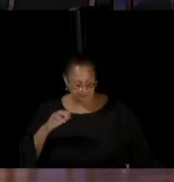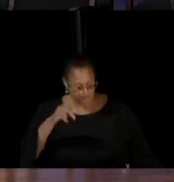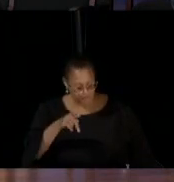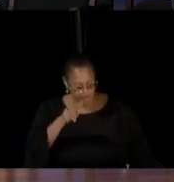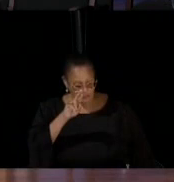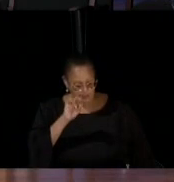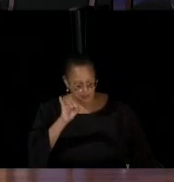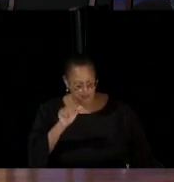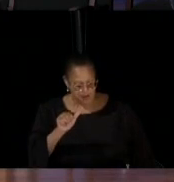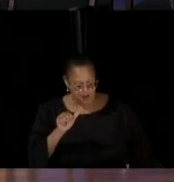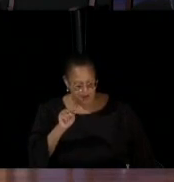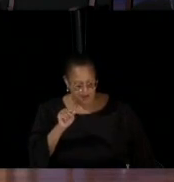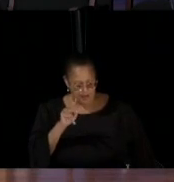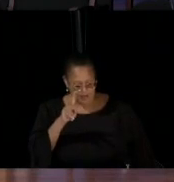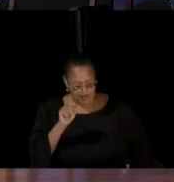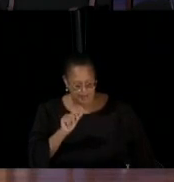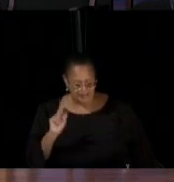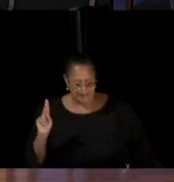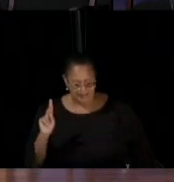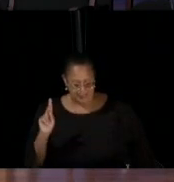Priyanka Kirana Ramalu.